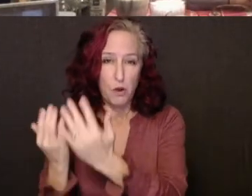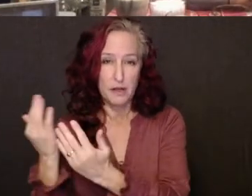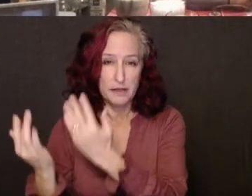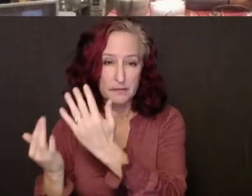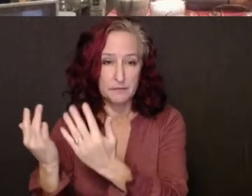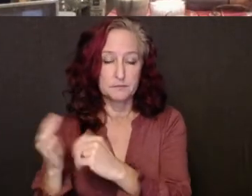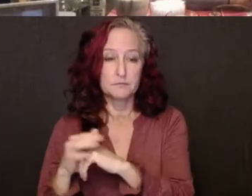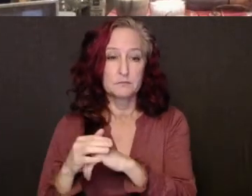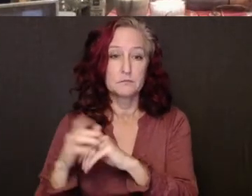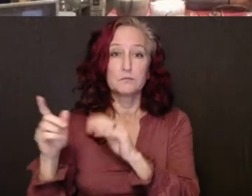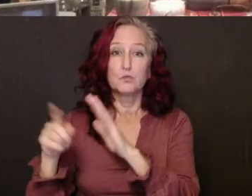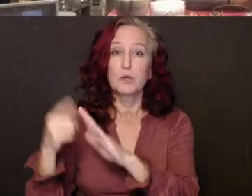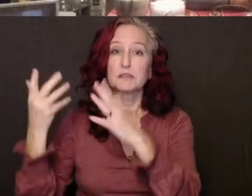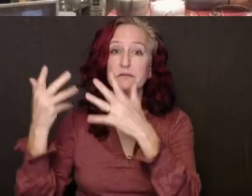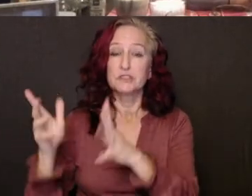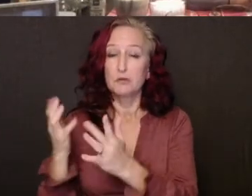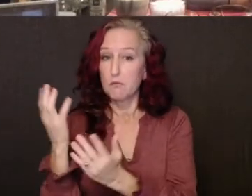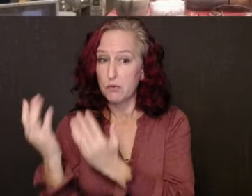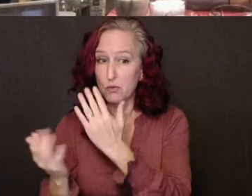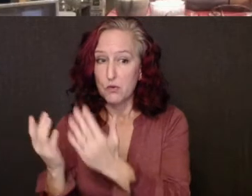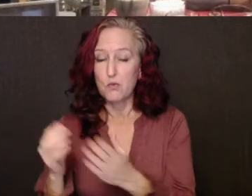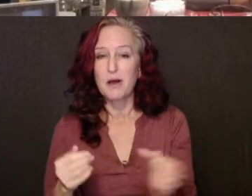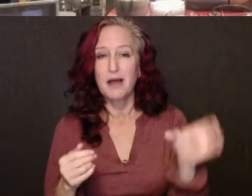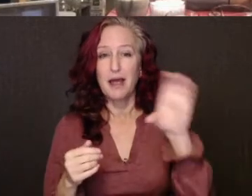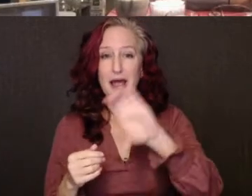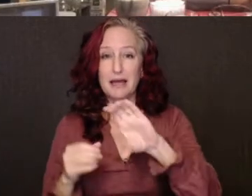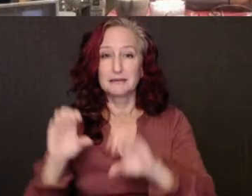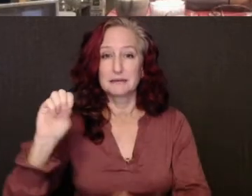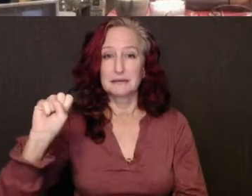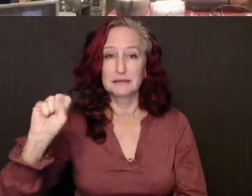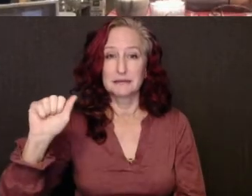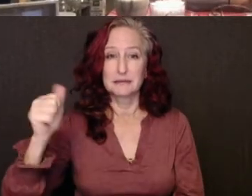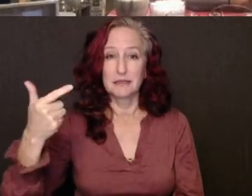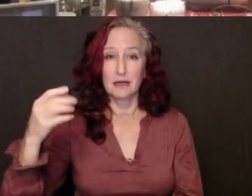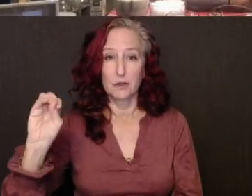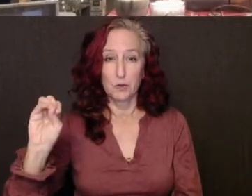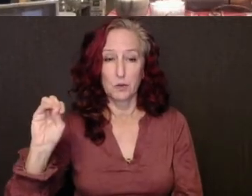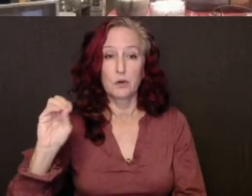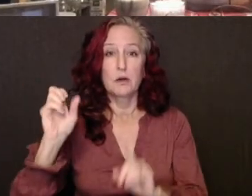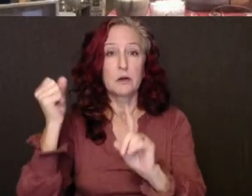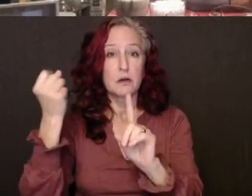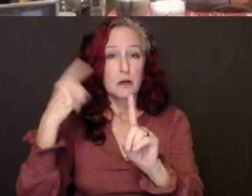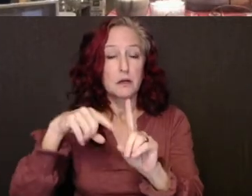I'm just going to put it on like maybe medium.